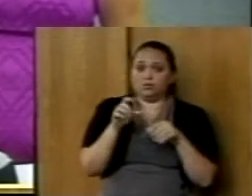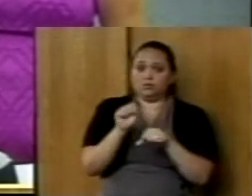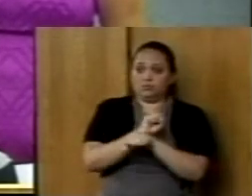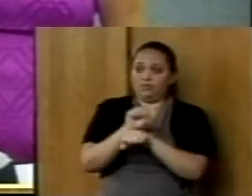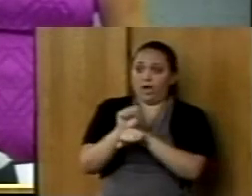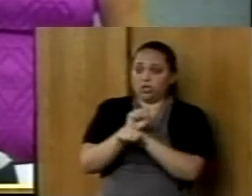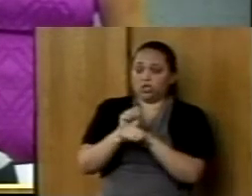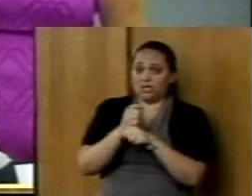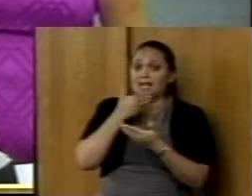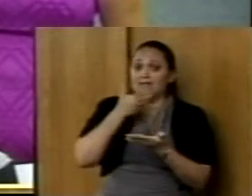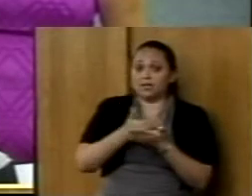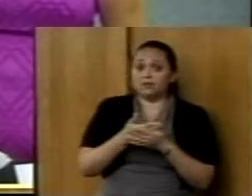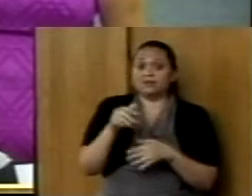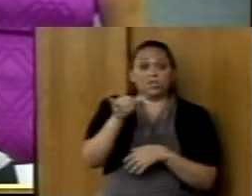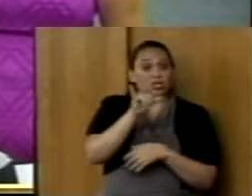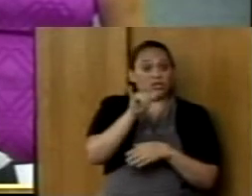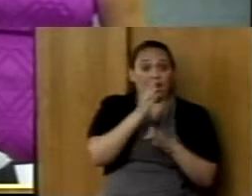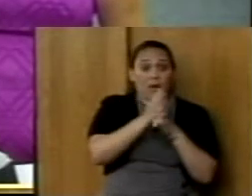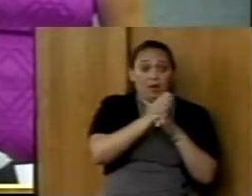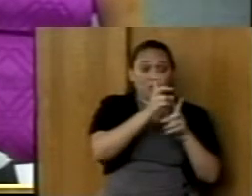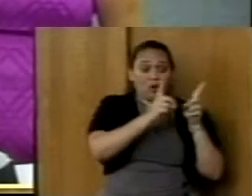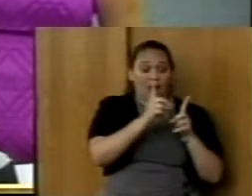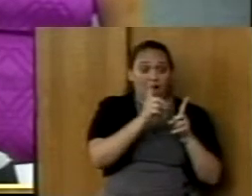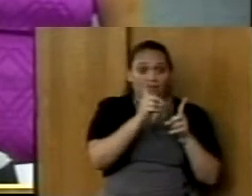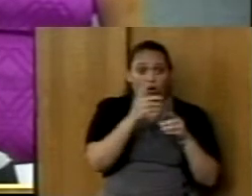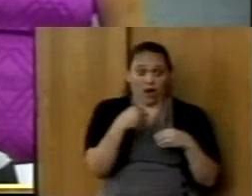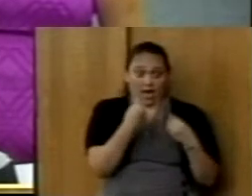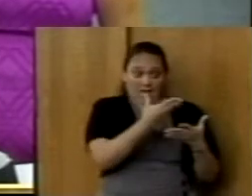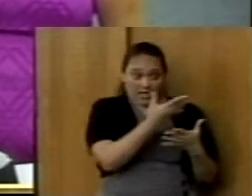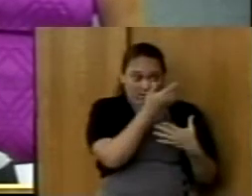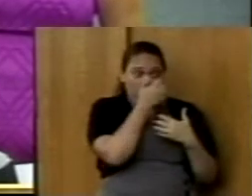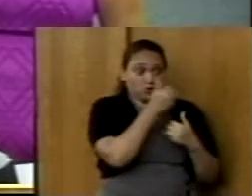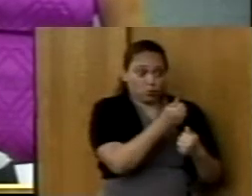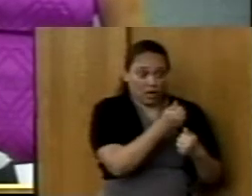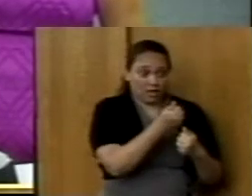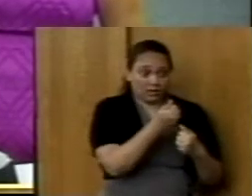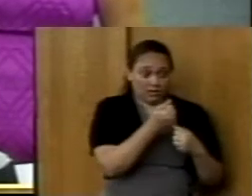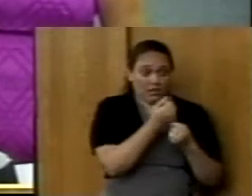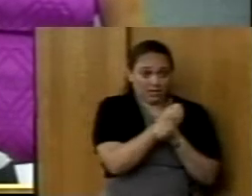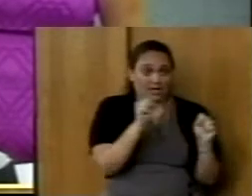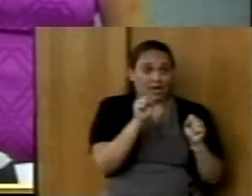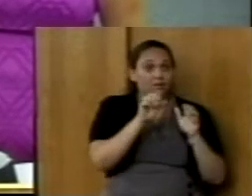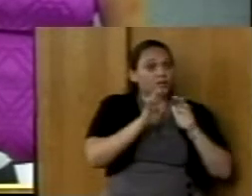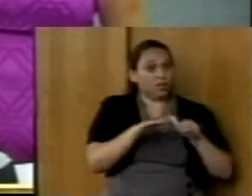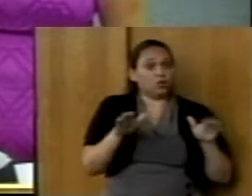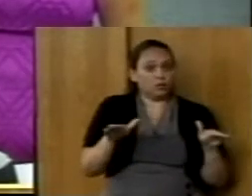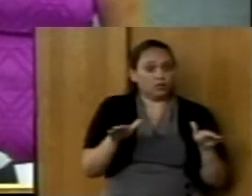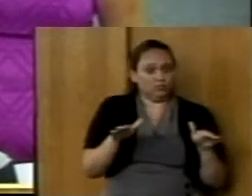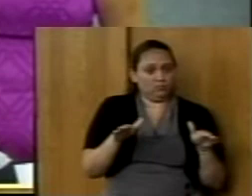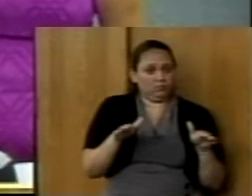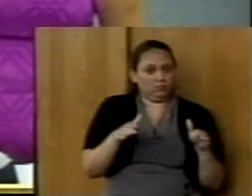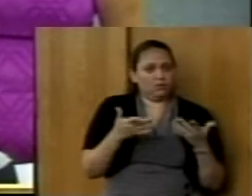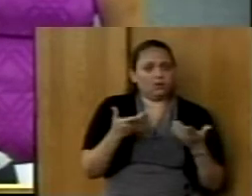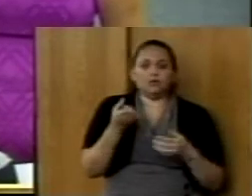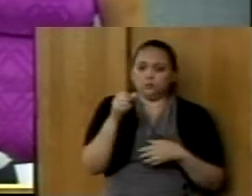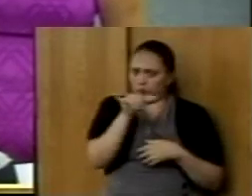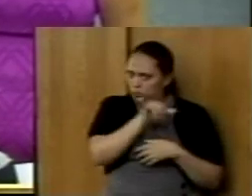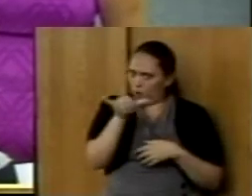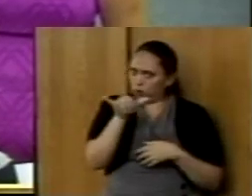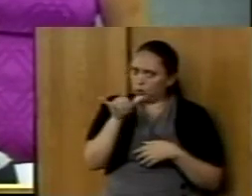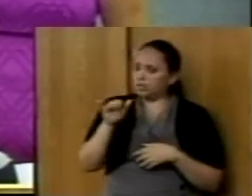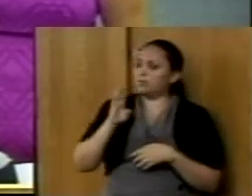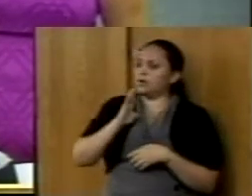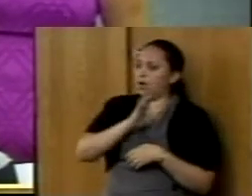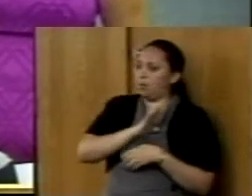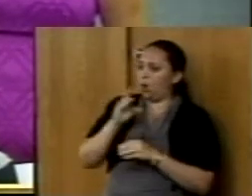efficiently. Just as the bus drivers are entrusted with ensuring the safety of our children, so should the board